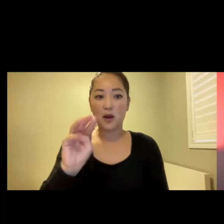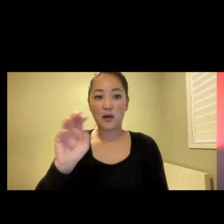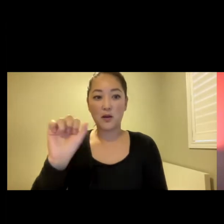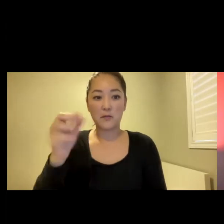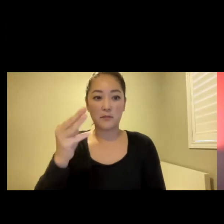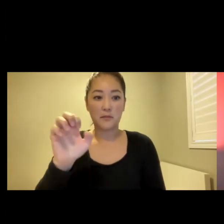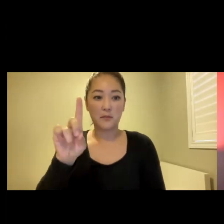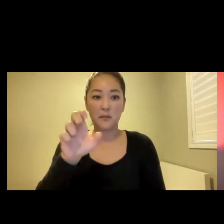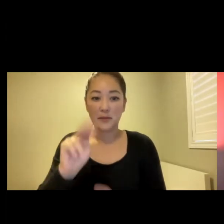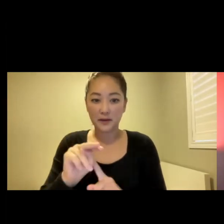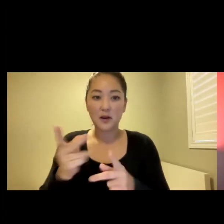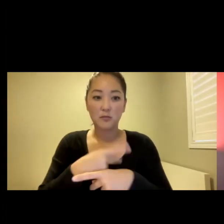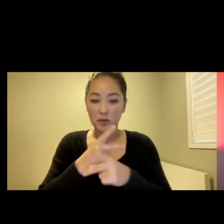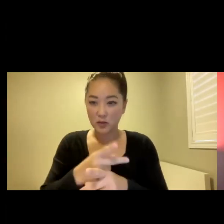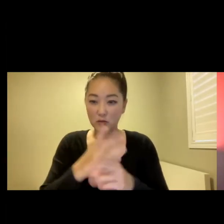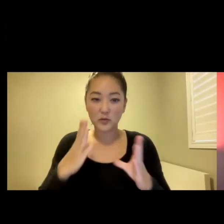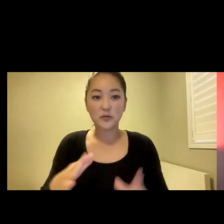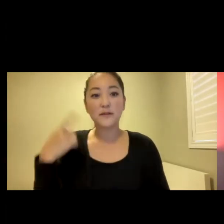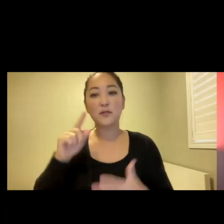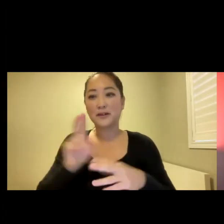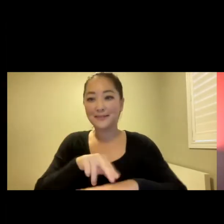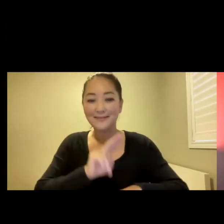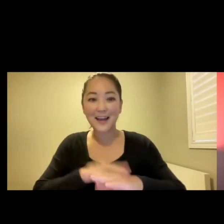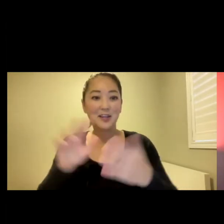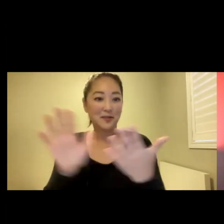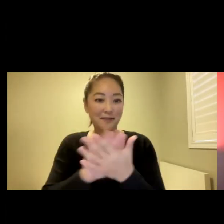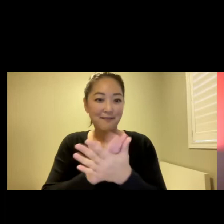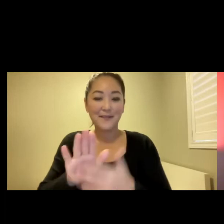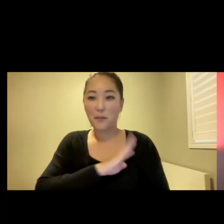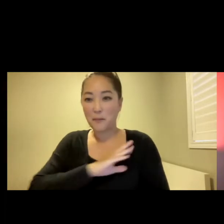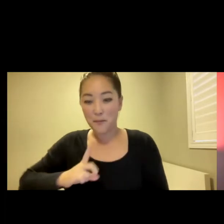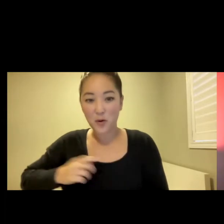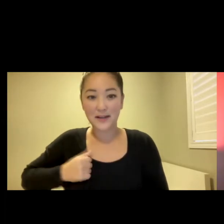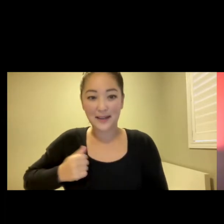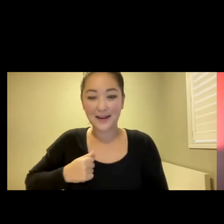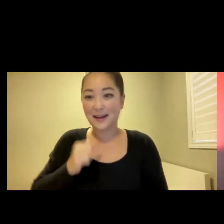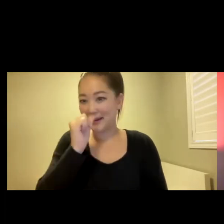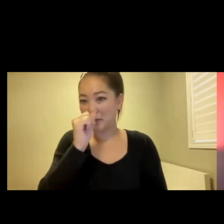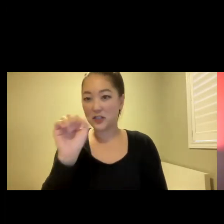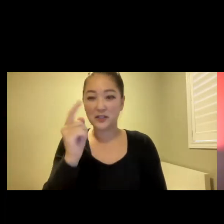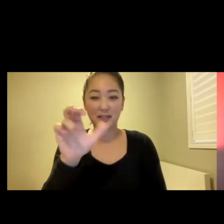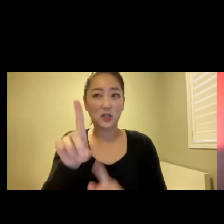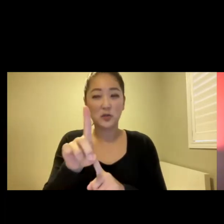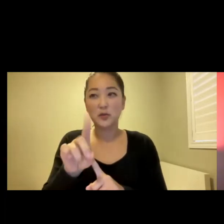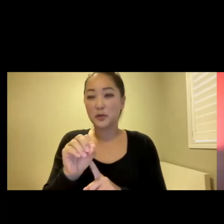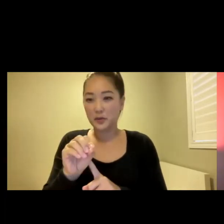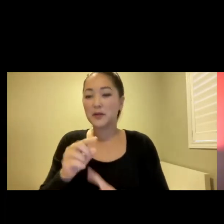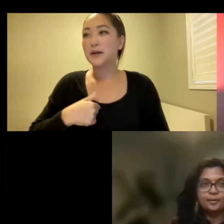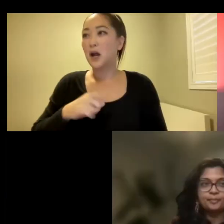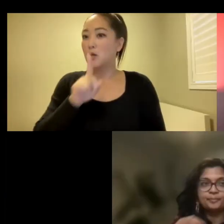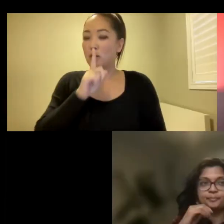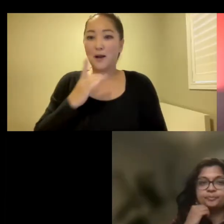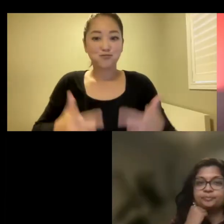Welcome to the audience. I'm very delighted to moderate this very interesting